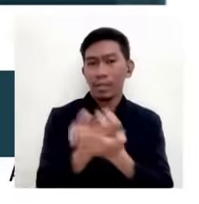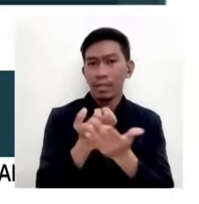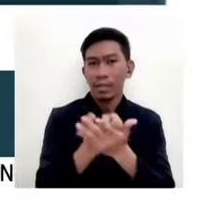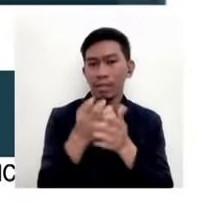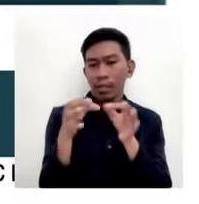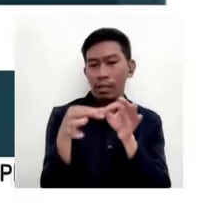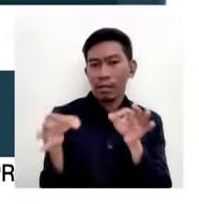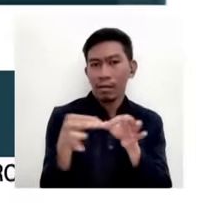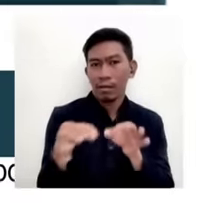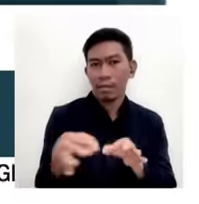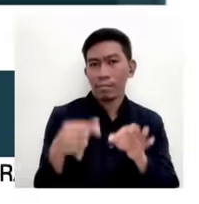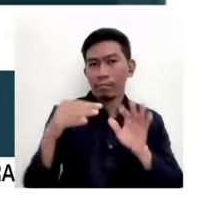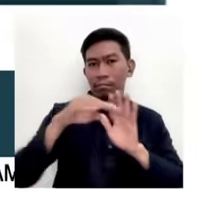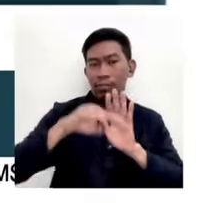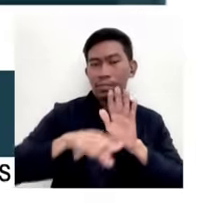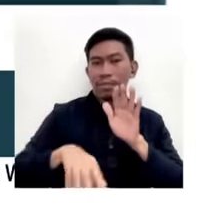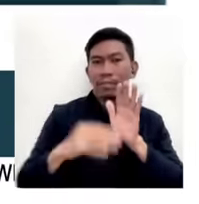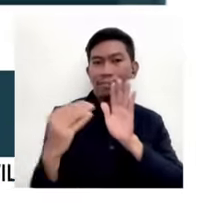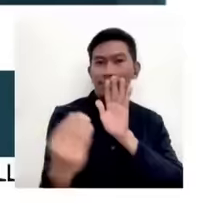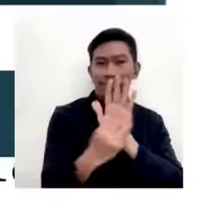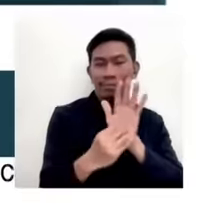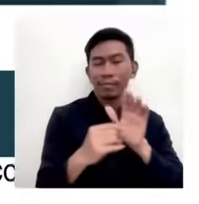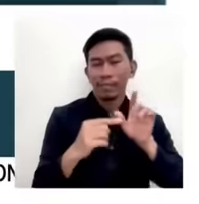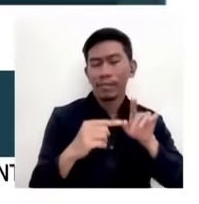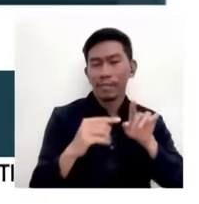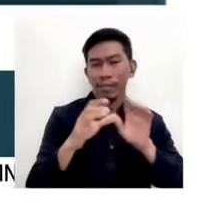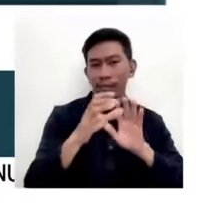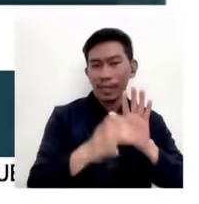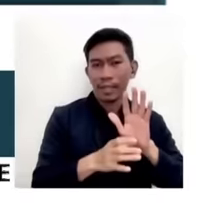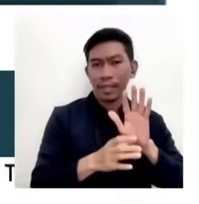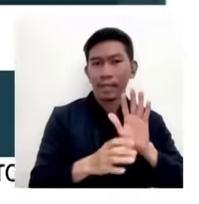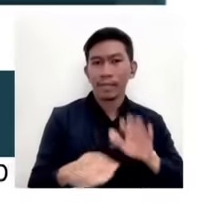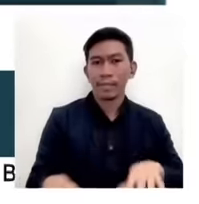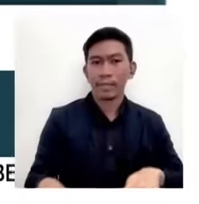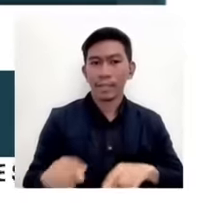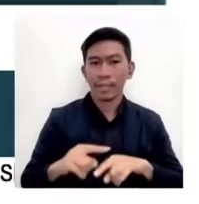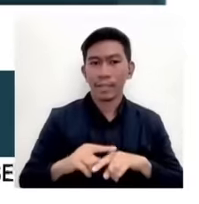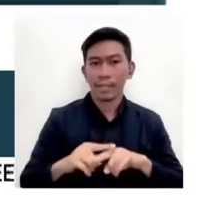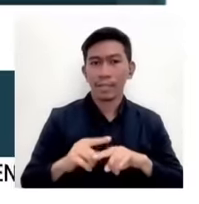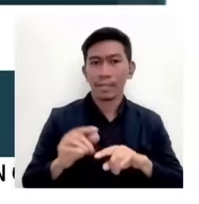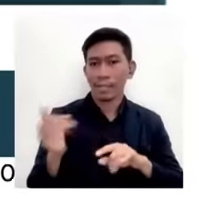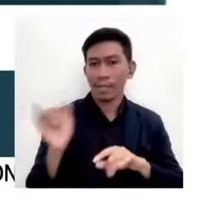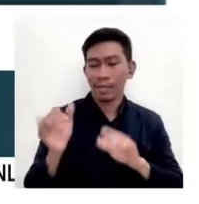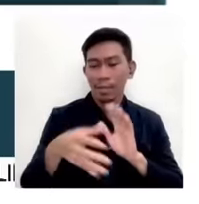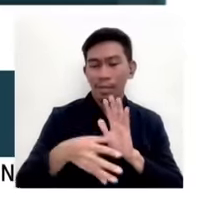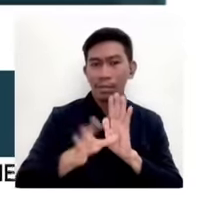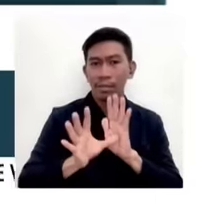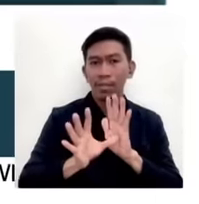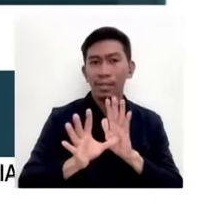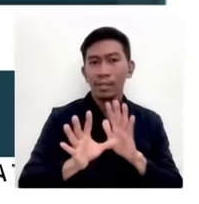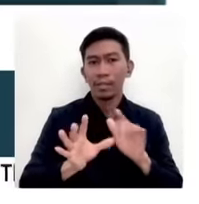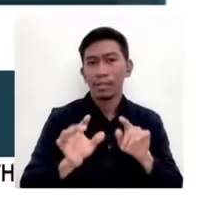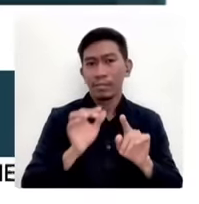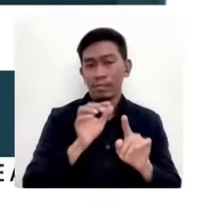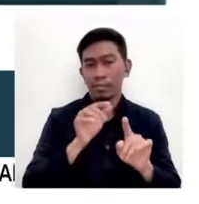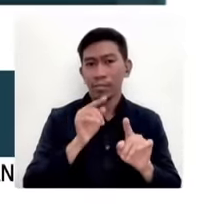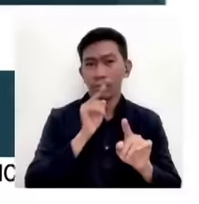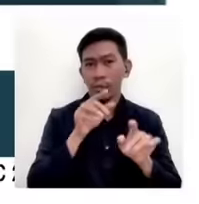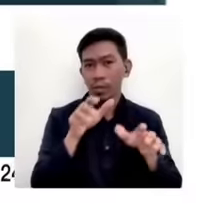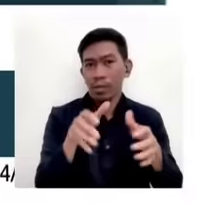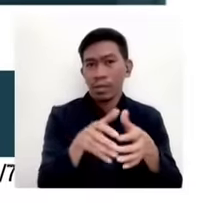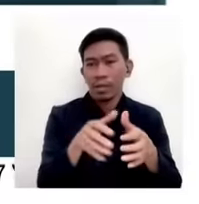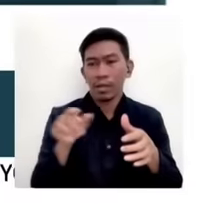economic provisions of the constitution. Even the COMELEC, they know that our